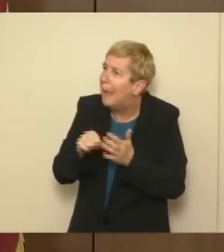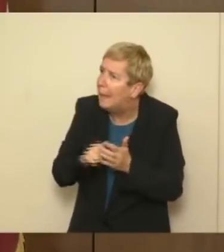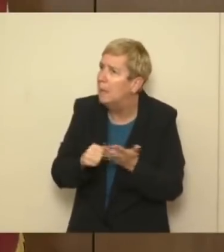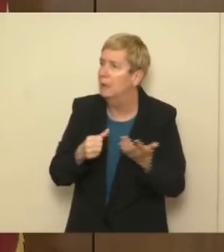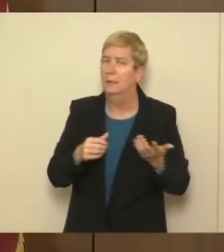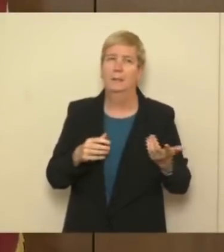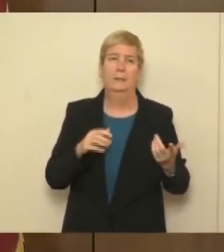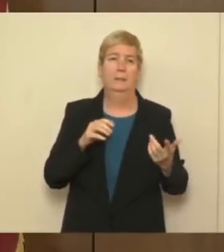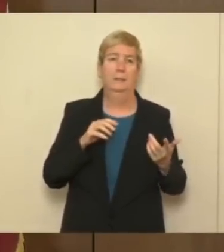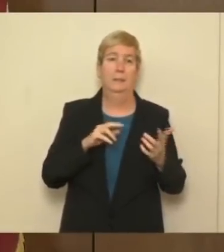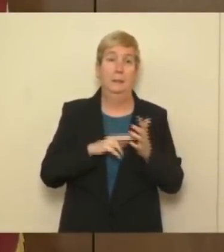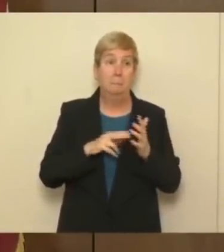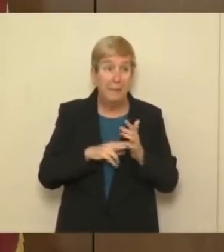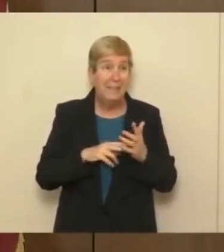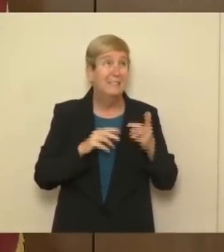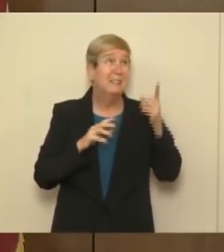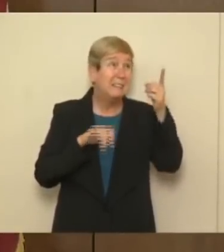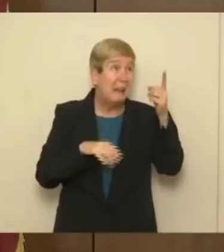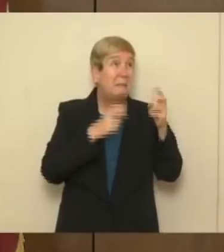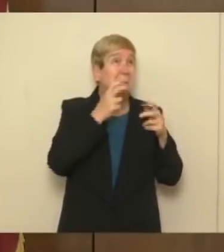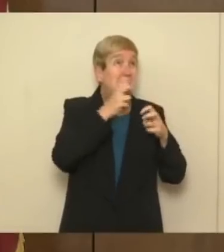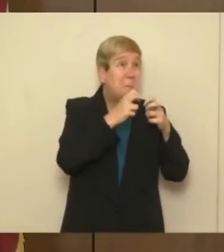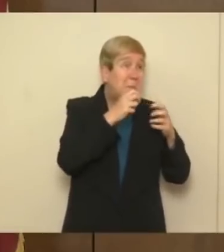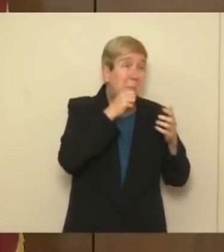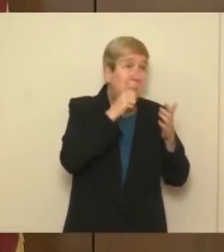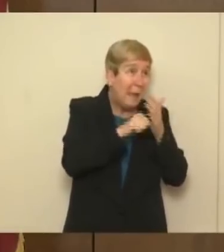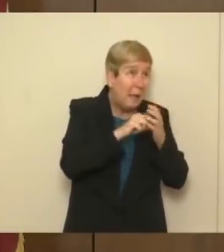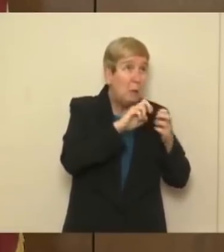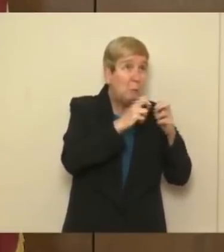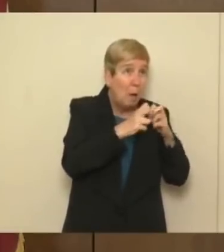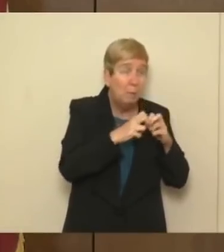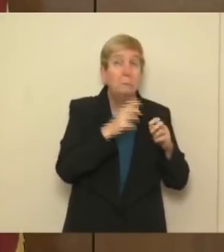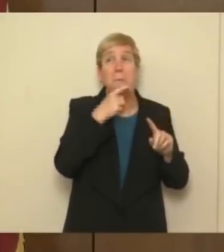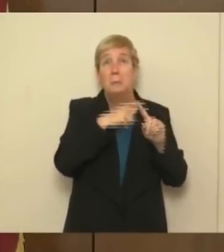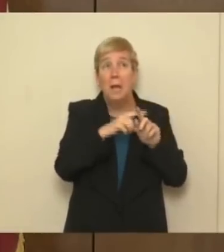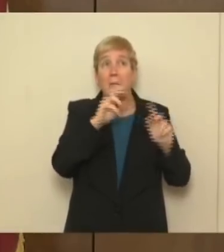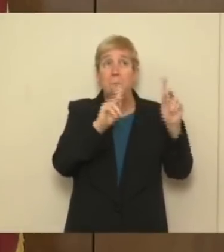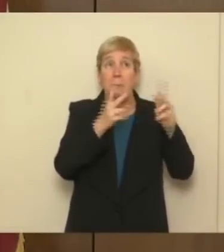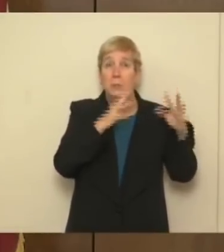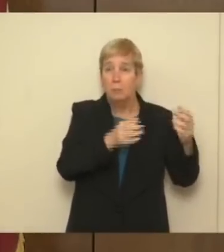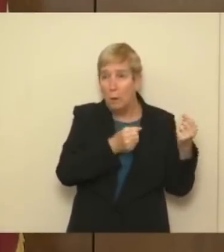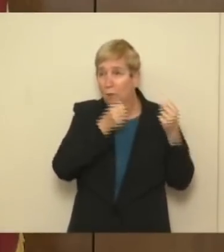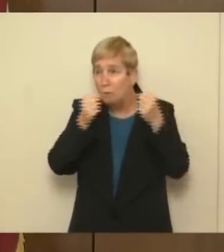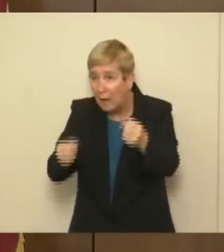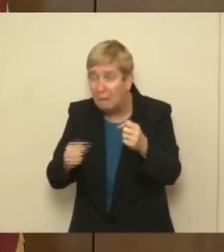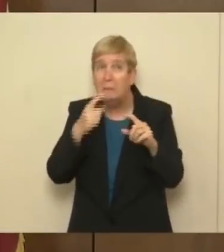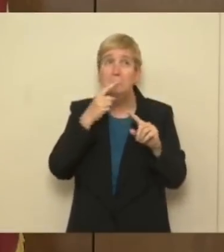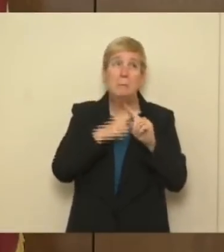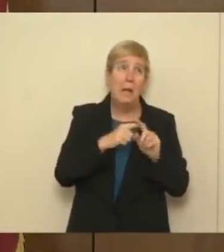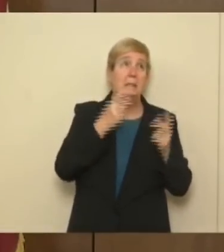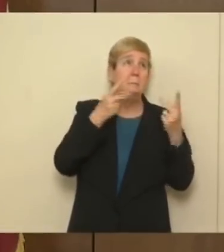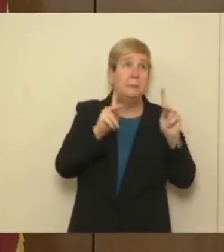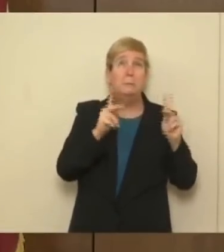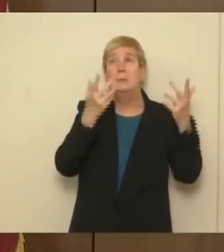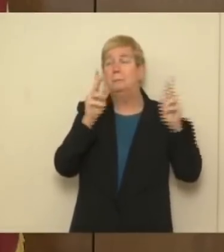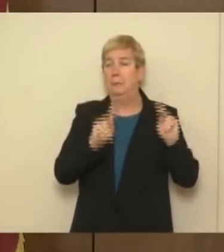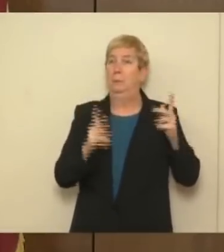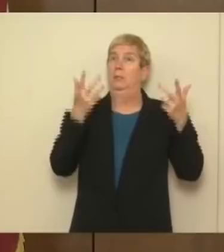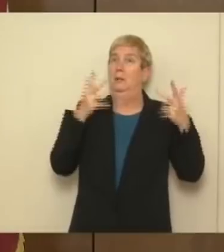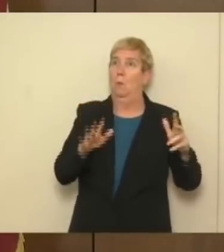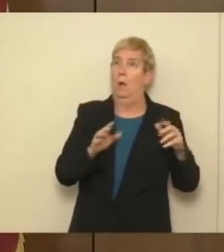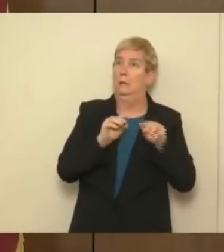not a possibility, and because people didn't want to travel, and they didn't want to spread or have the risk of getting